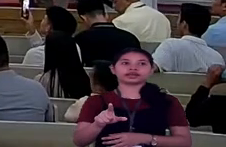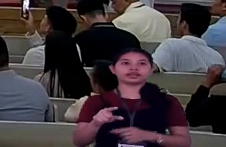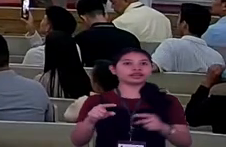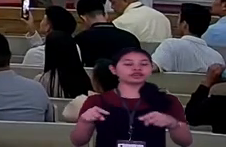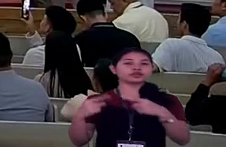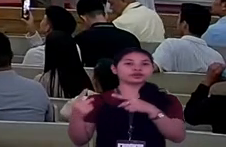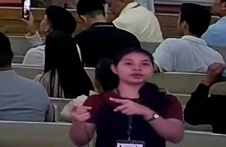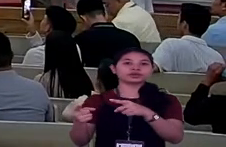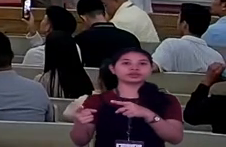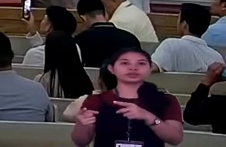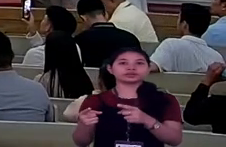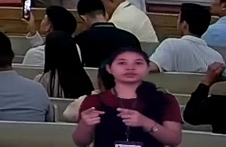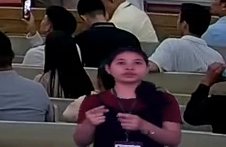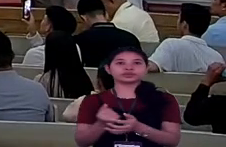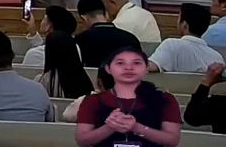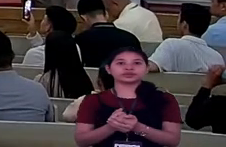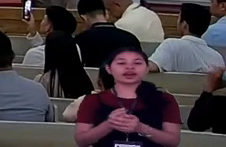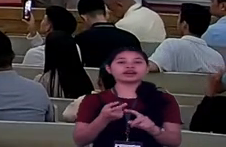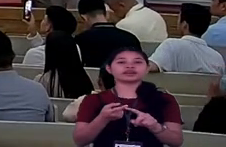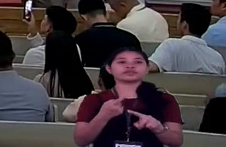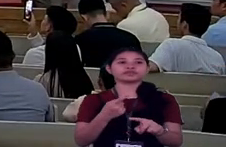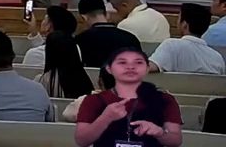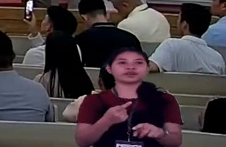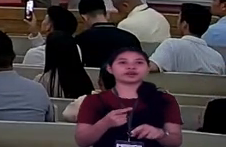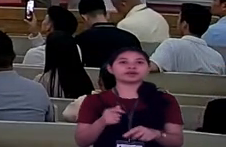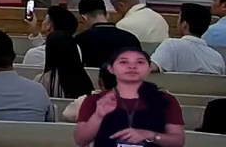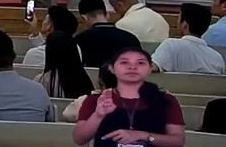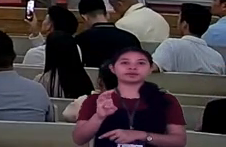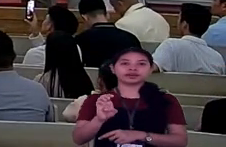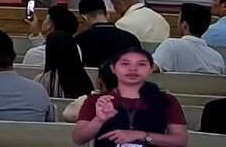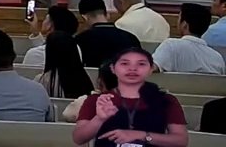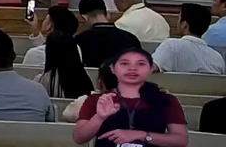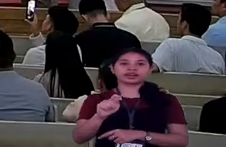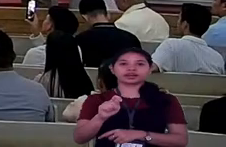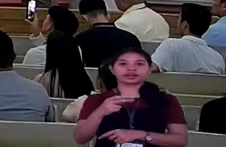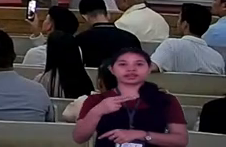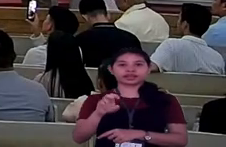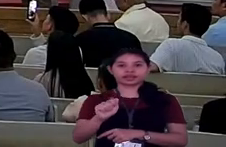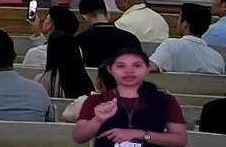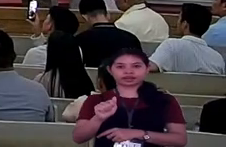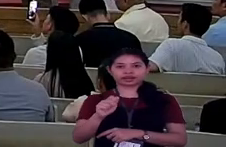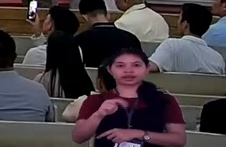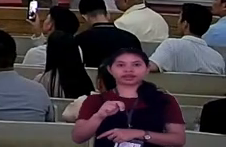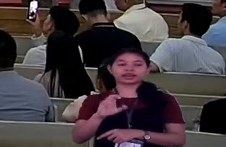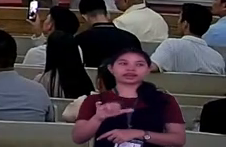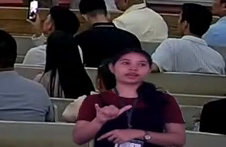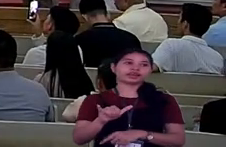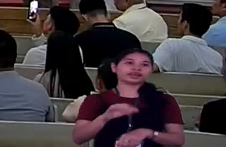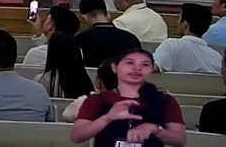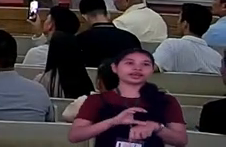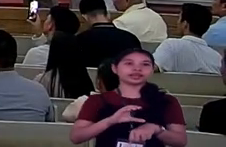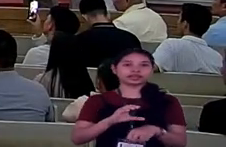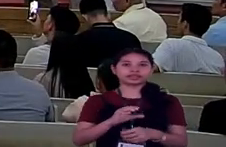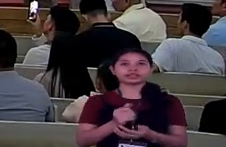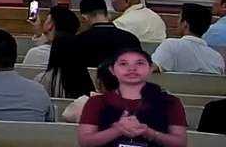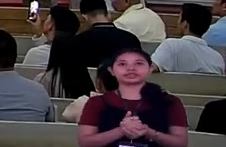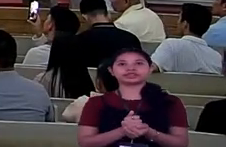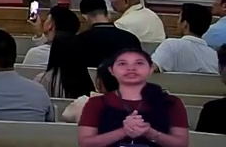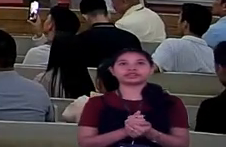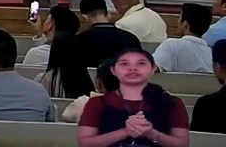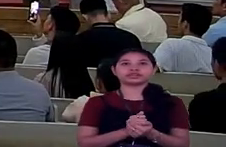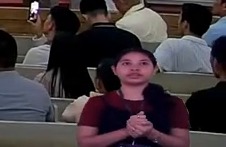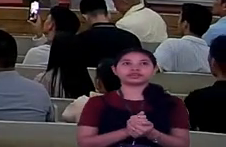under Bethany Baptist Church, Makati. Amen. Armenia. Good morning po, missionary Ron Daniel Kamwa. Brother Kamwa,